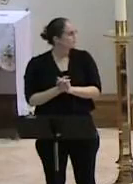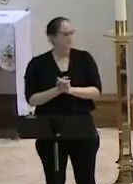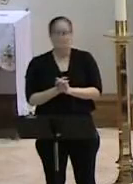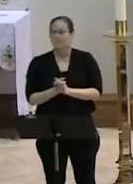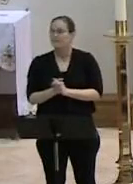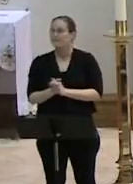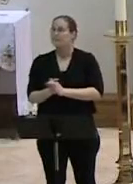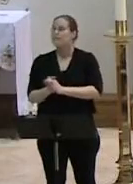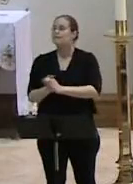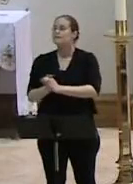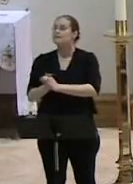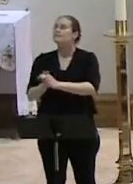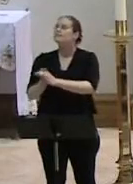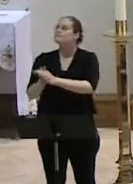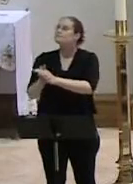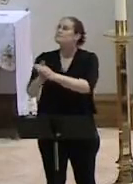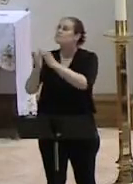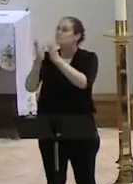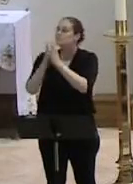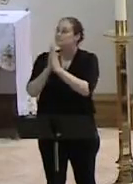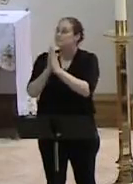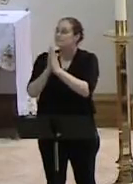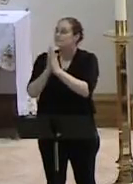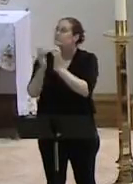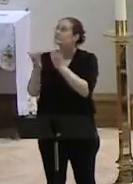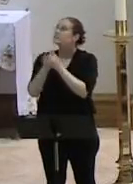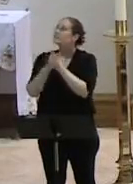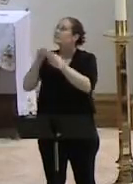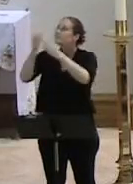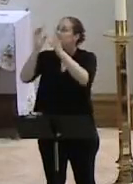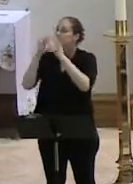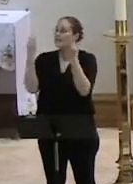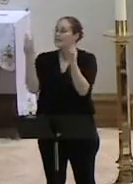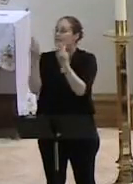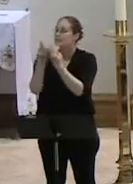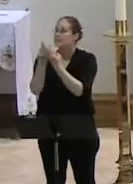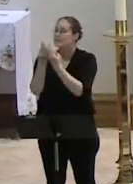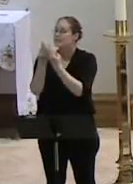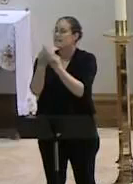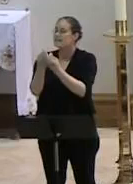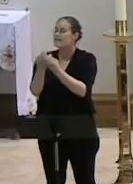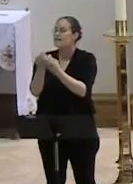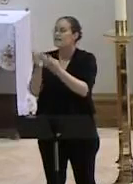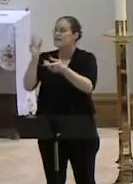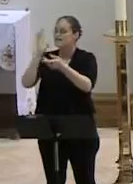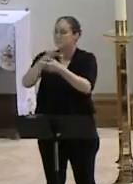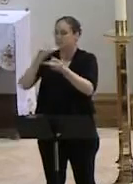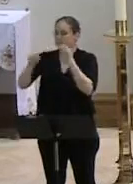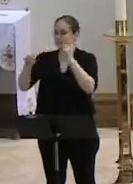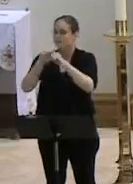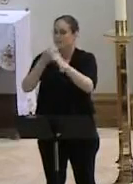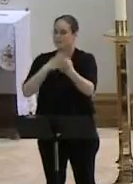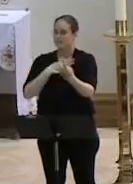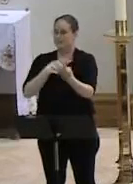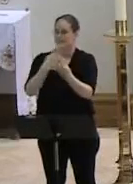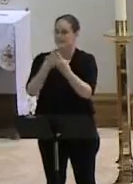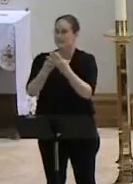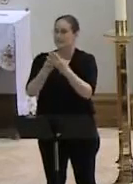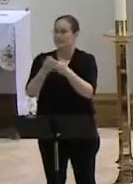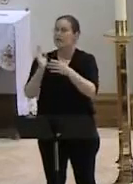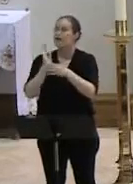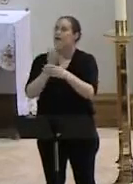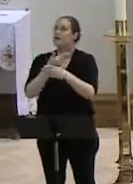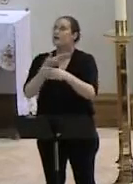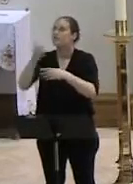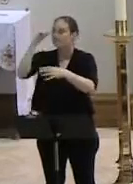Dear family and friends, let's turn to profess the beautiful gift of our faith. I believe in